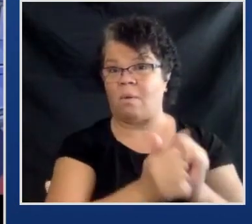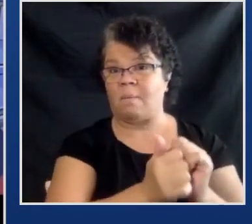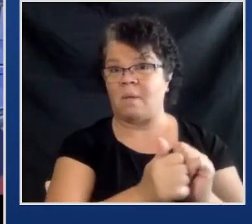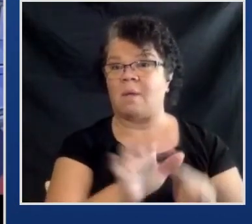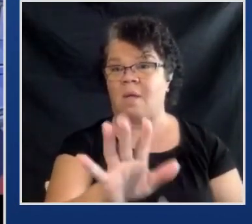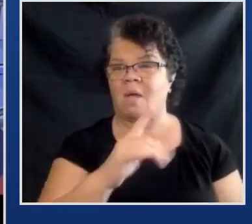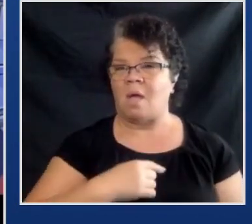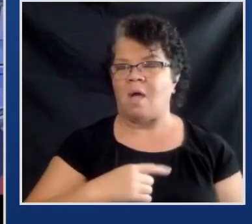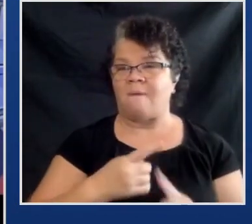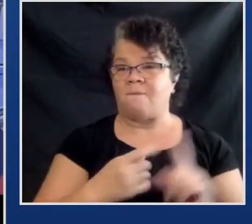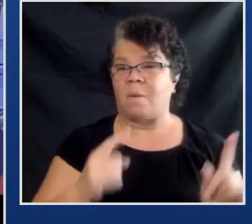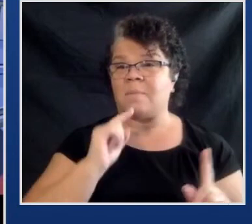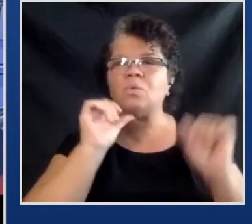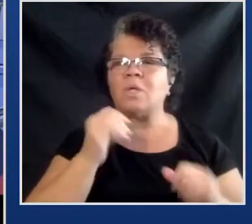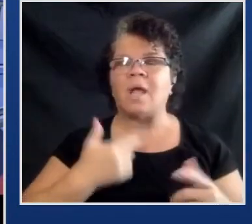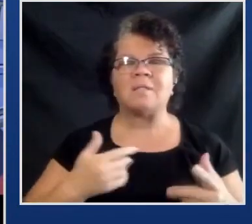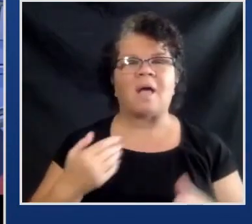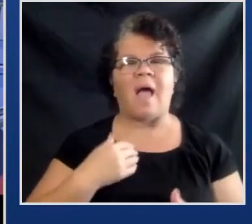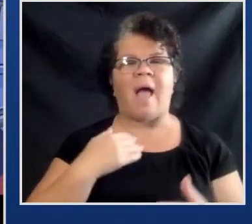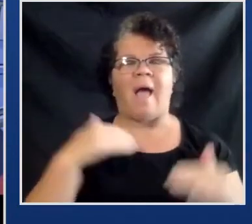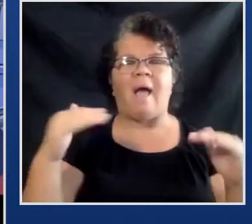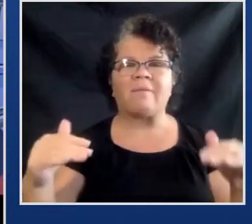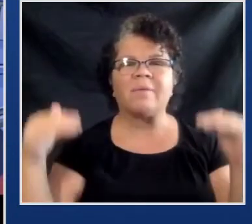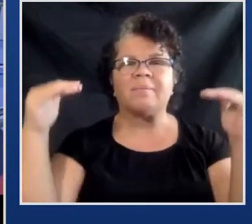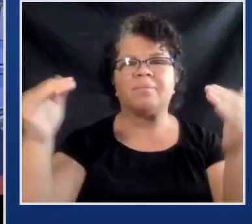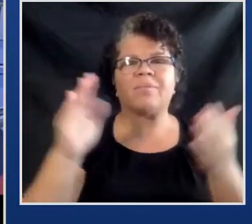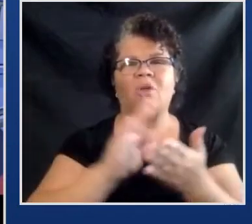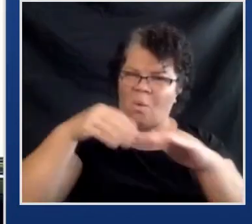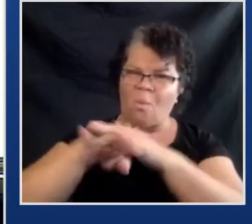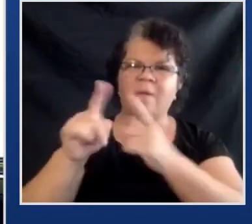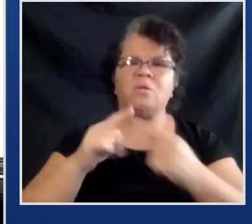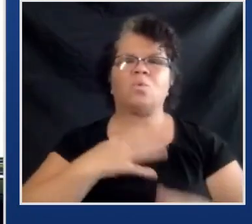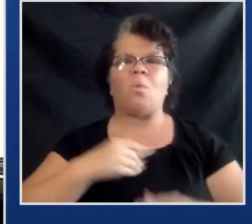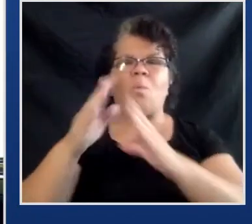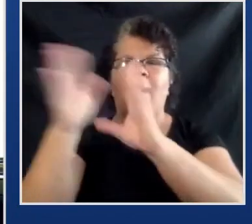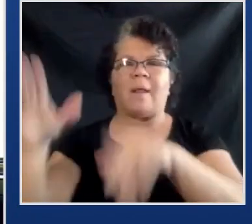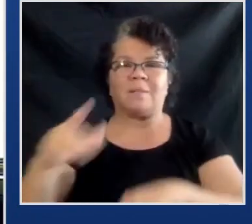people. They're decent, honorable people. Well, let me tell you